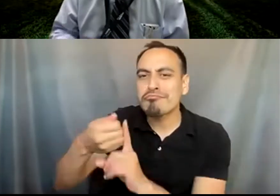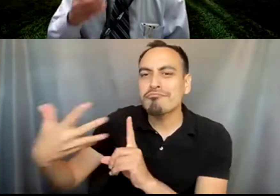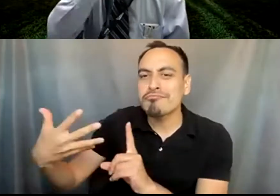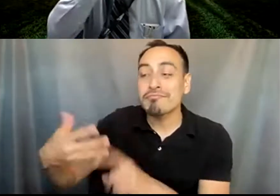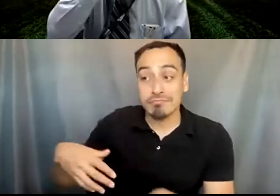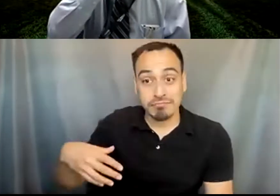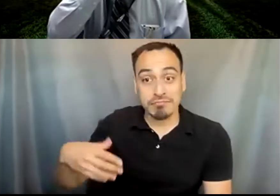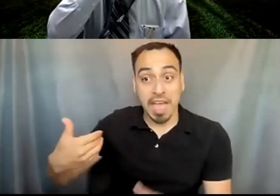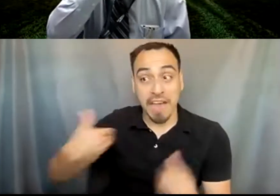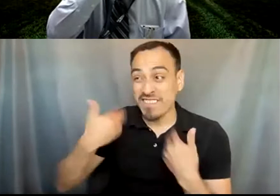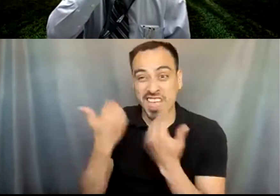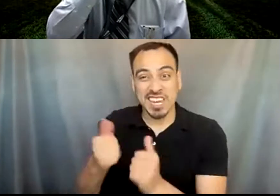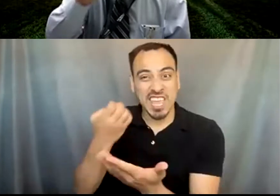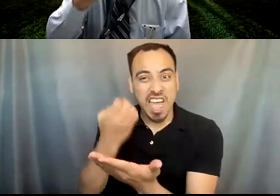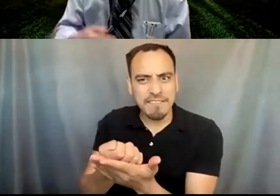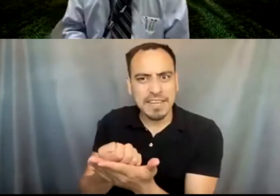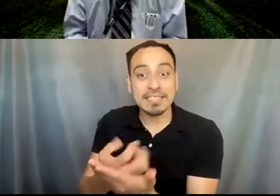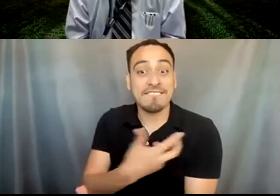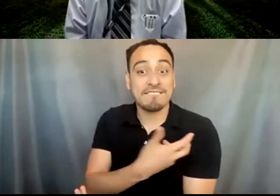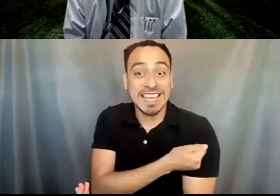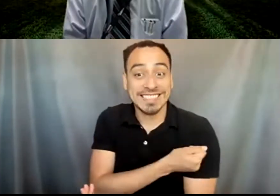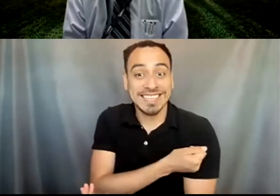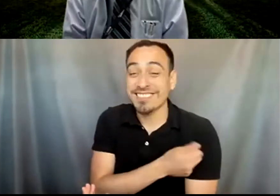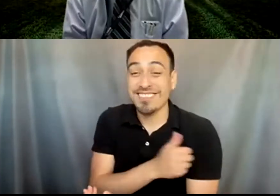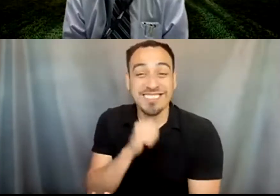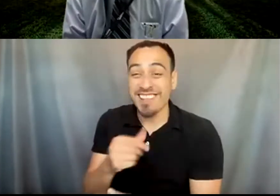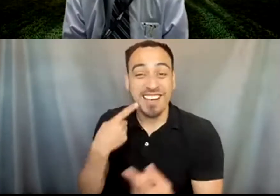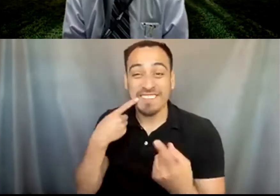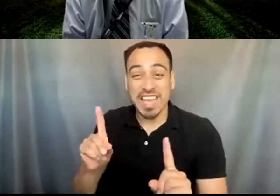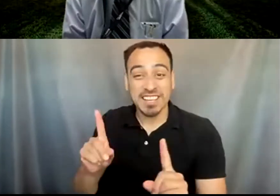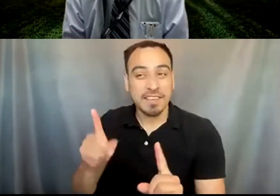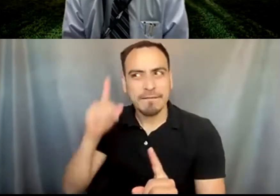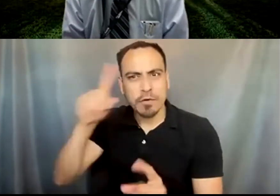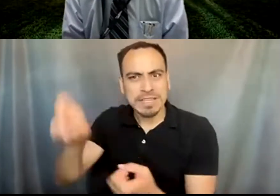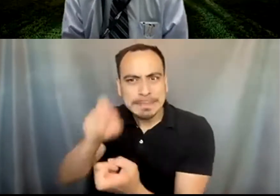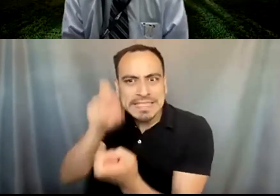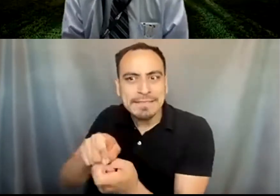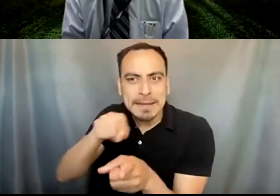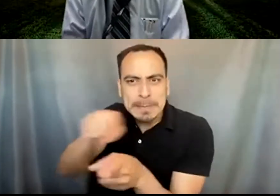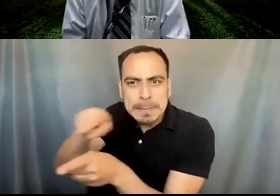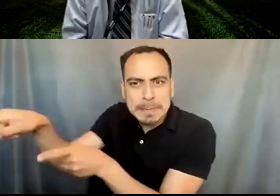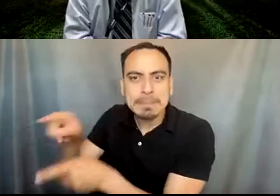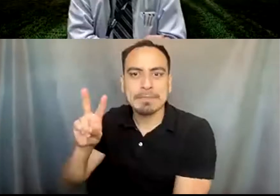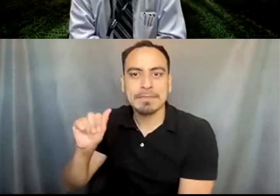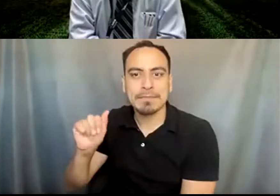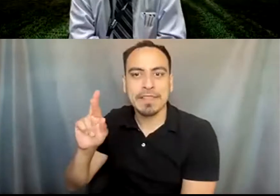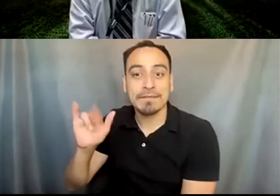are significantly less effective against any of the specific variants? Yeah, so